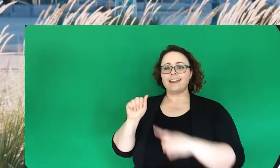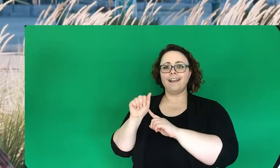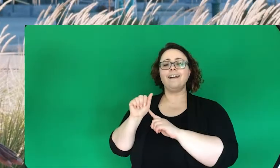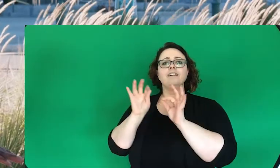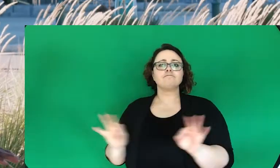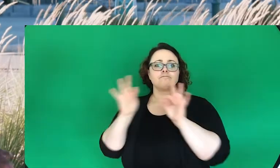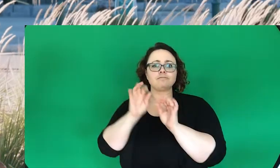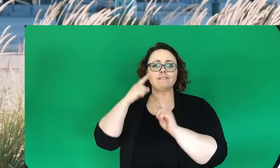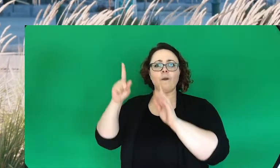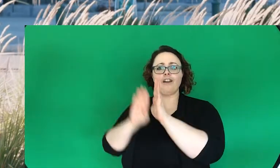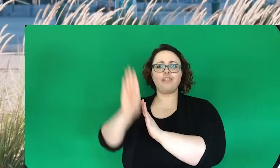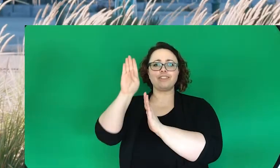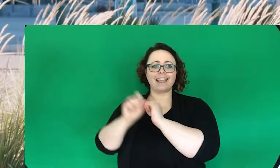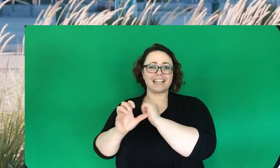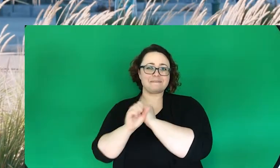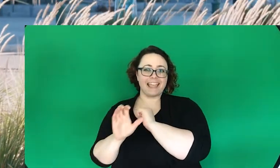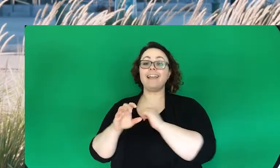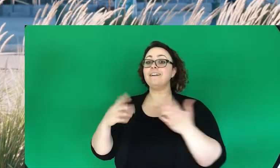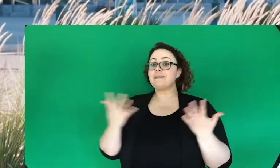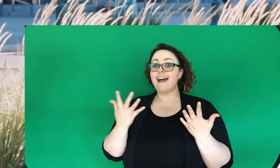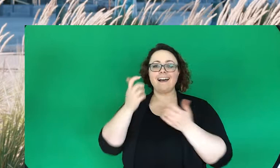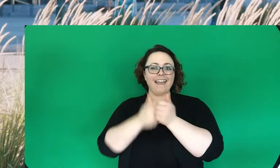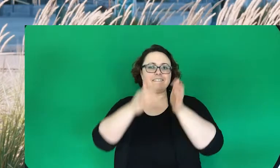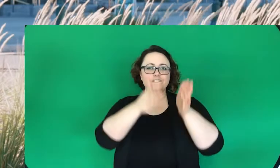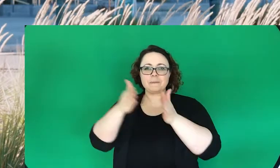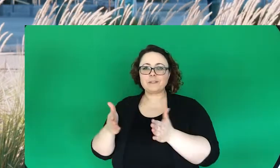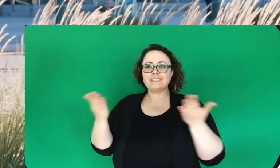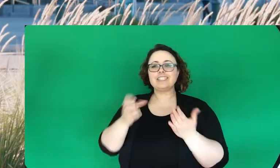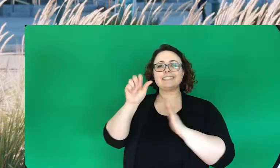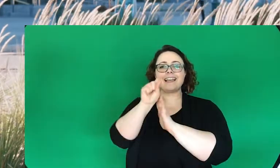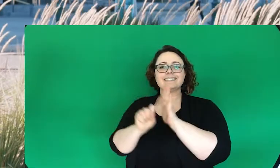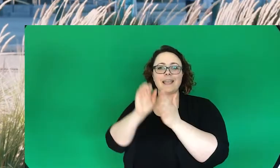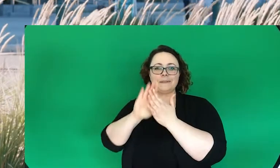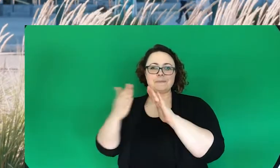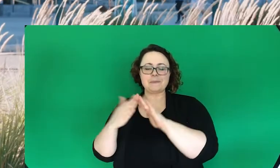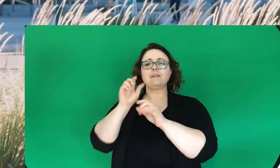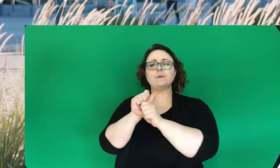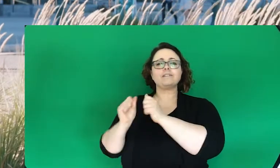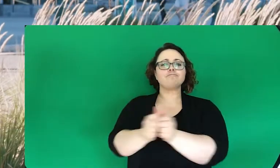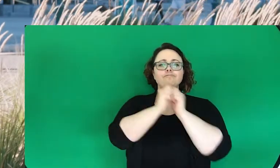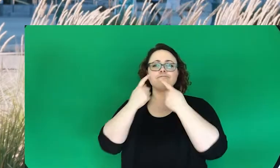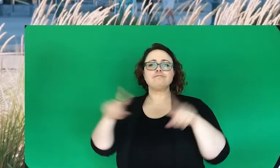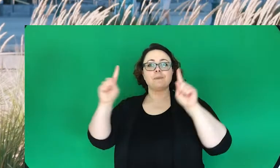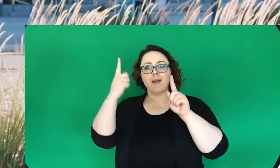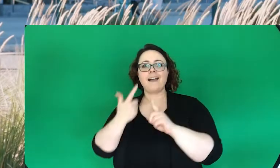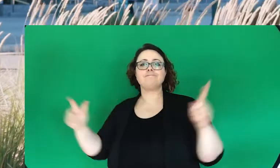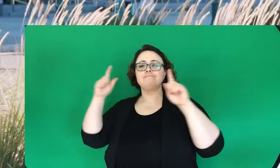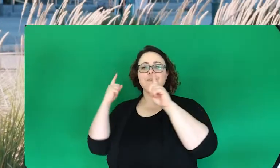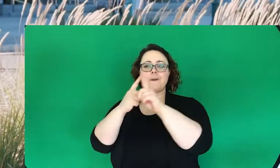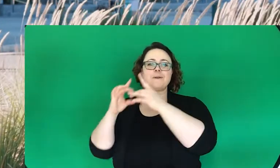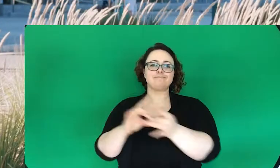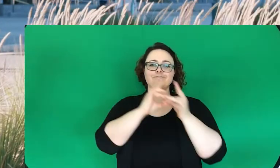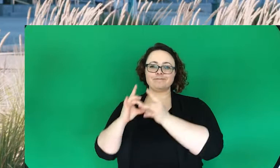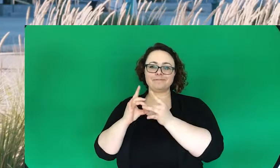Donna, the significance of the On the Rise campaign is that every person in the Sacramento State community is working together to achieve